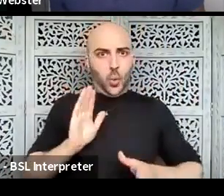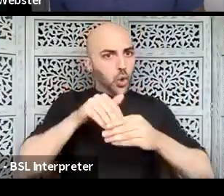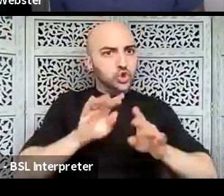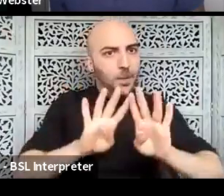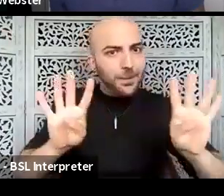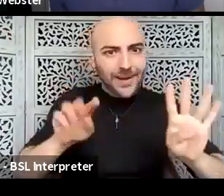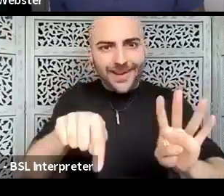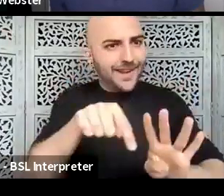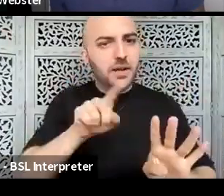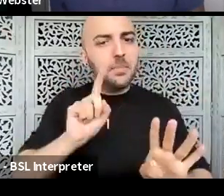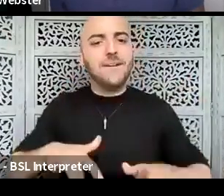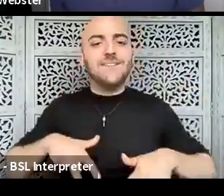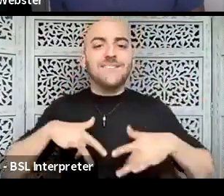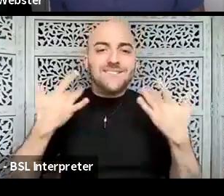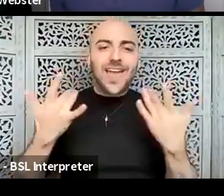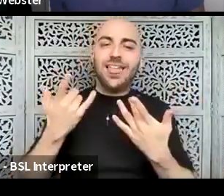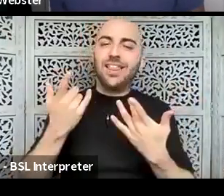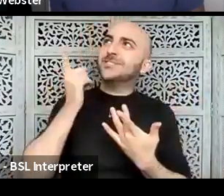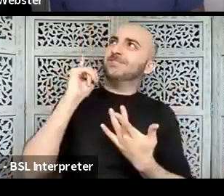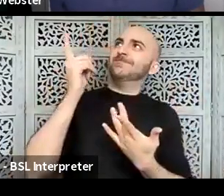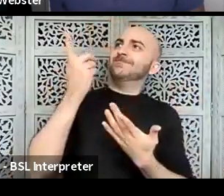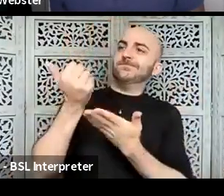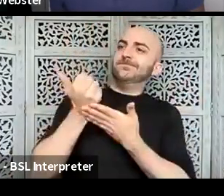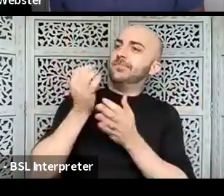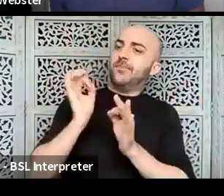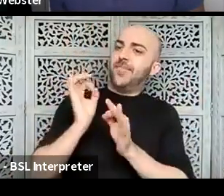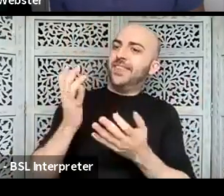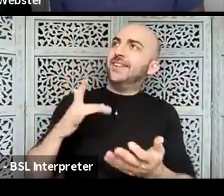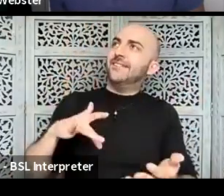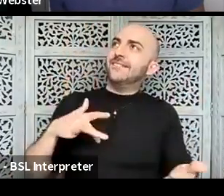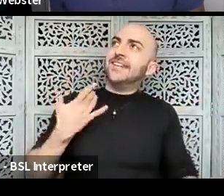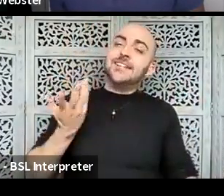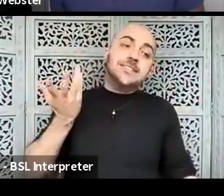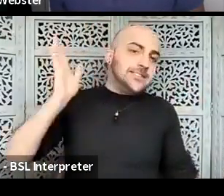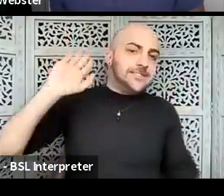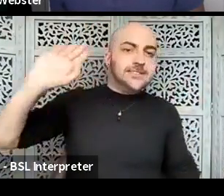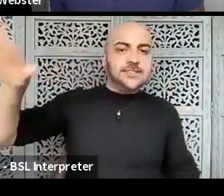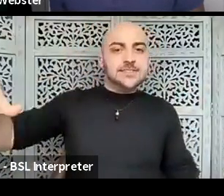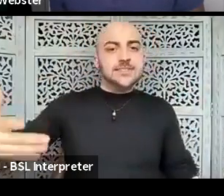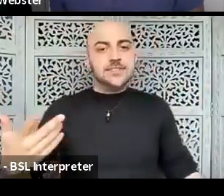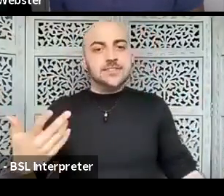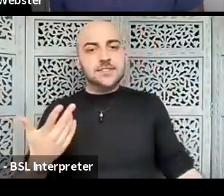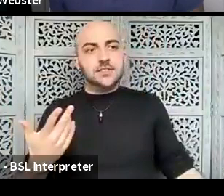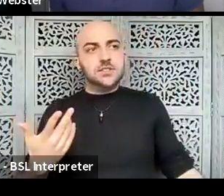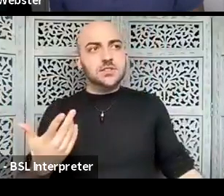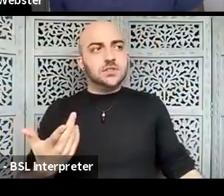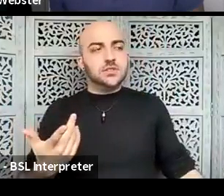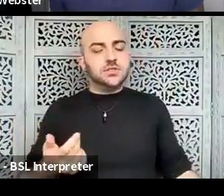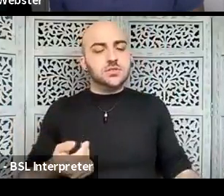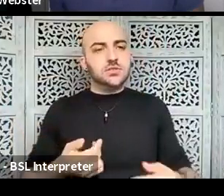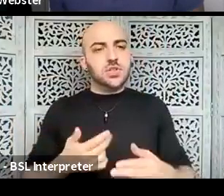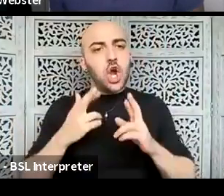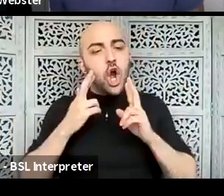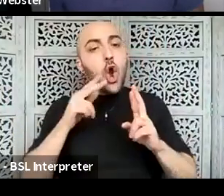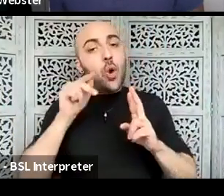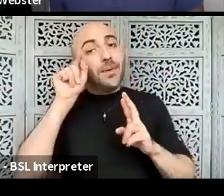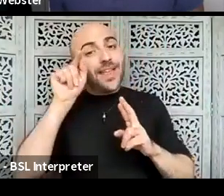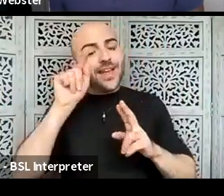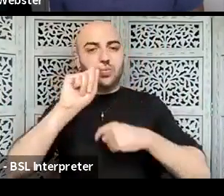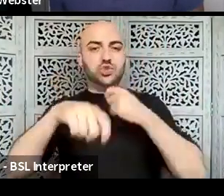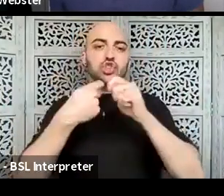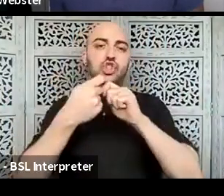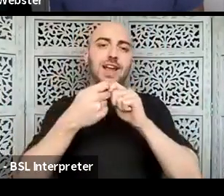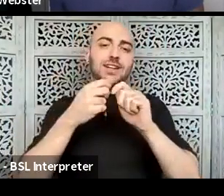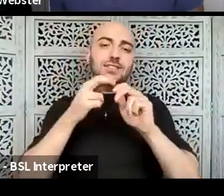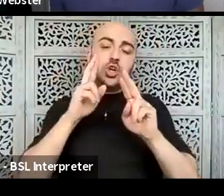let down by people who, you know, or organizations that are there to serve us. And I really hope that that can change, or at least we can help